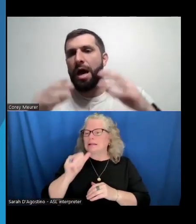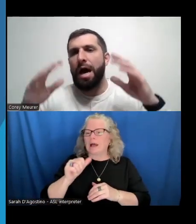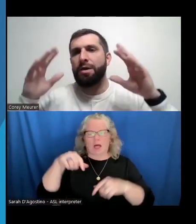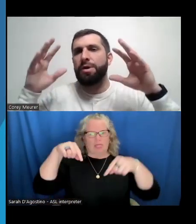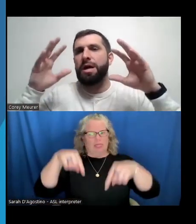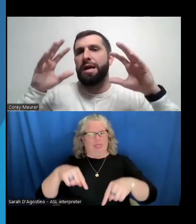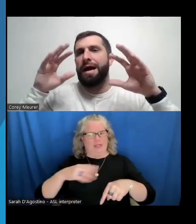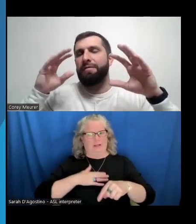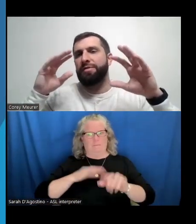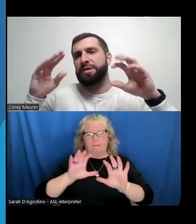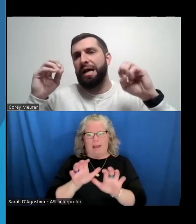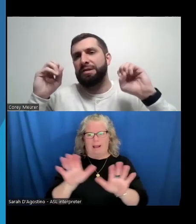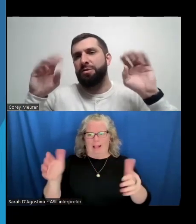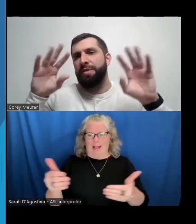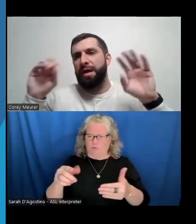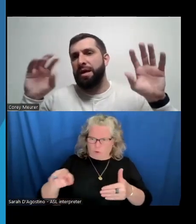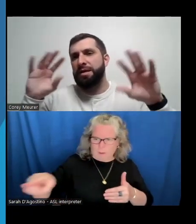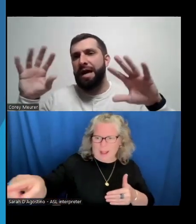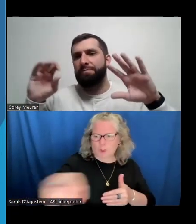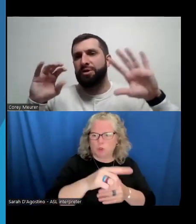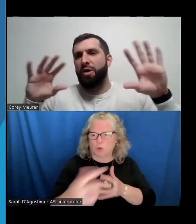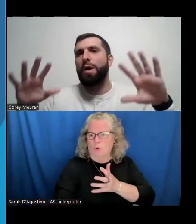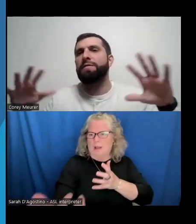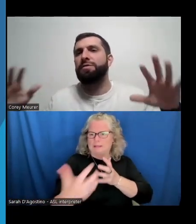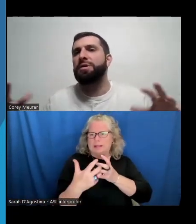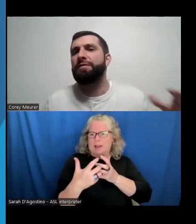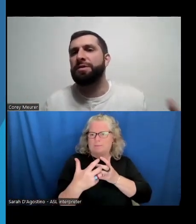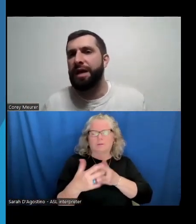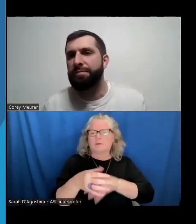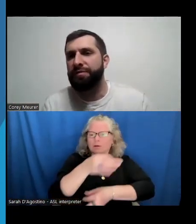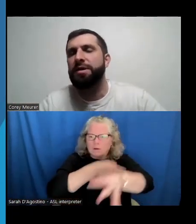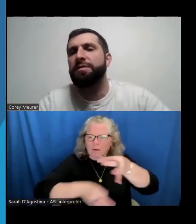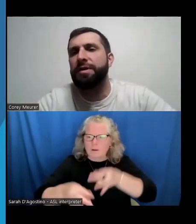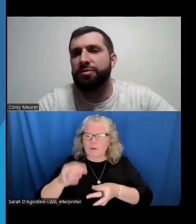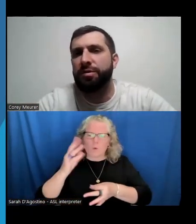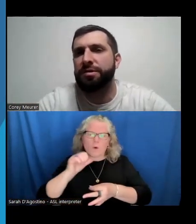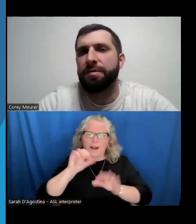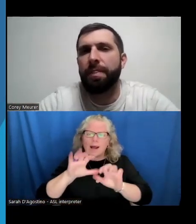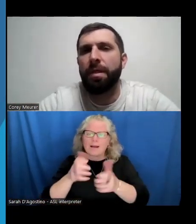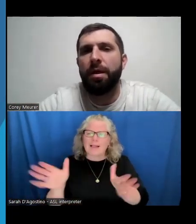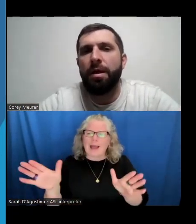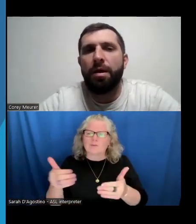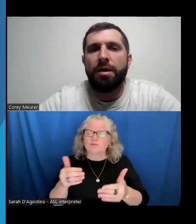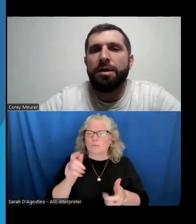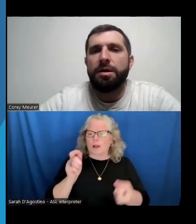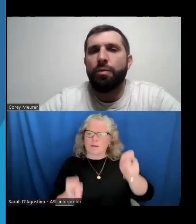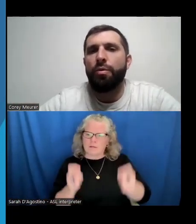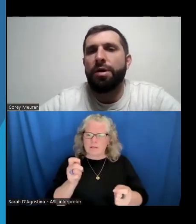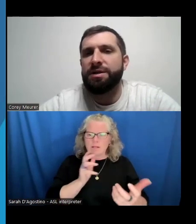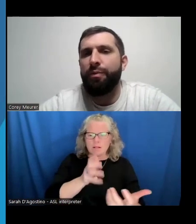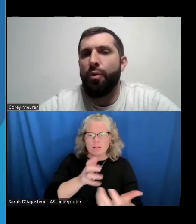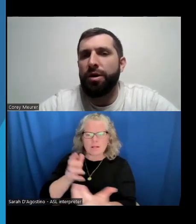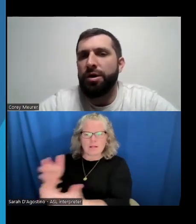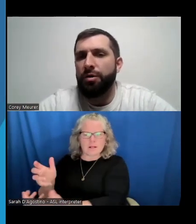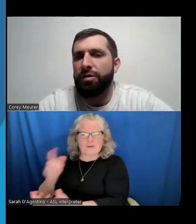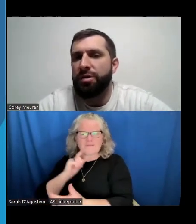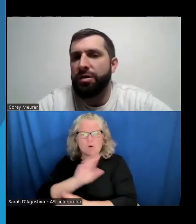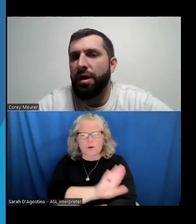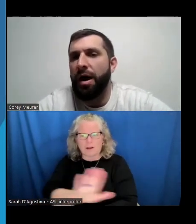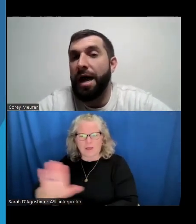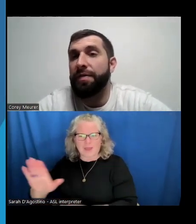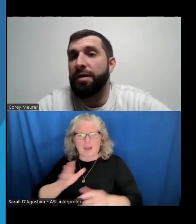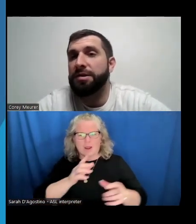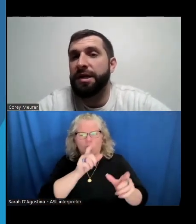It's how do we kind of have this classroom that can adapt to quite a few different types of individuals? We want to support